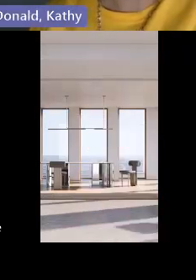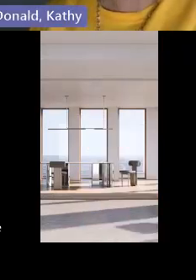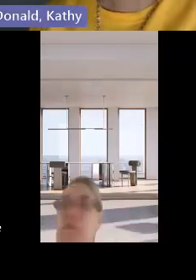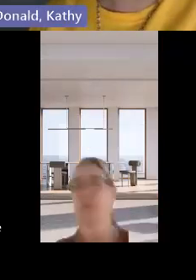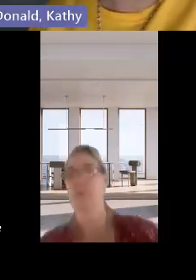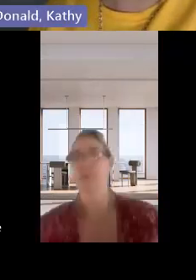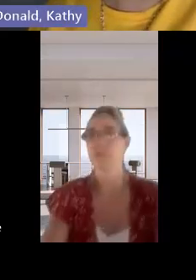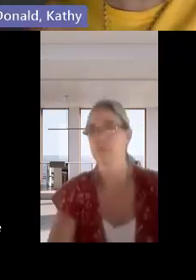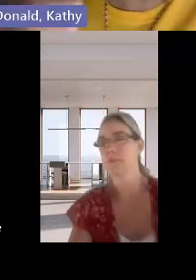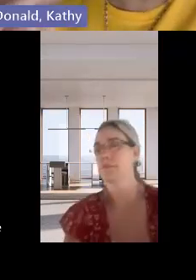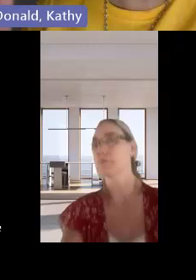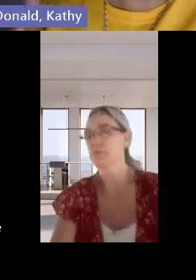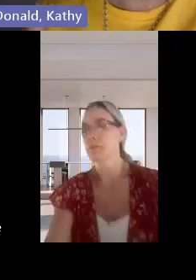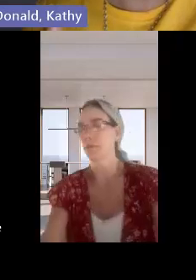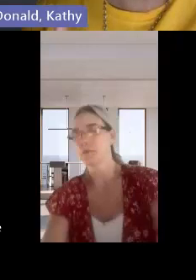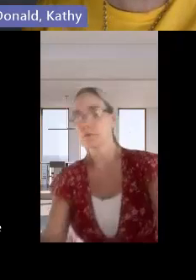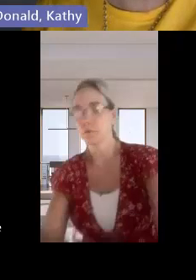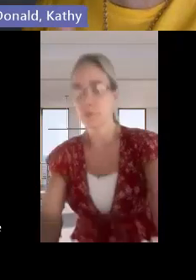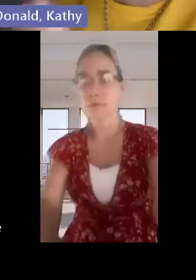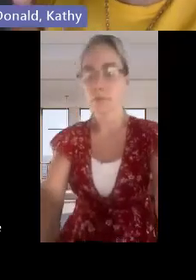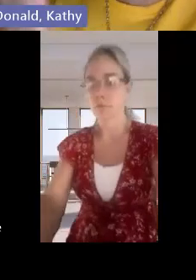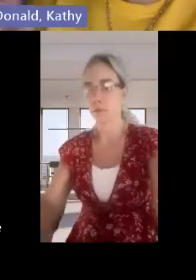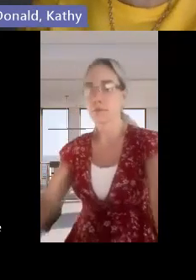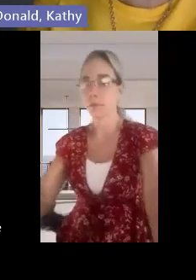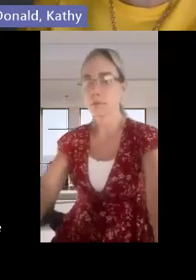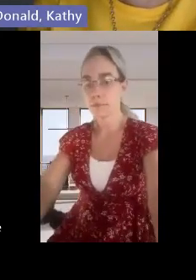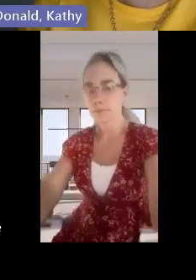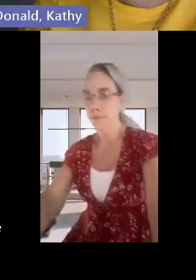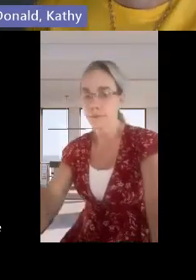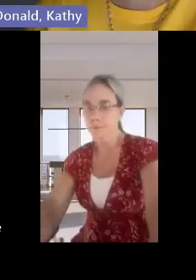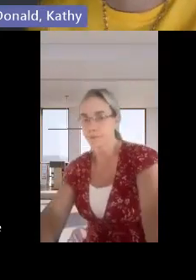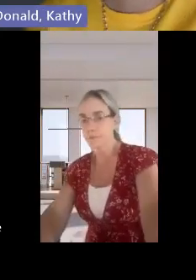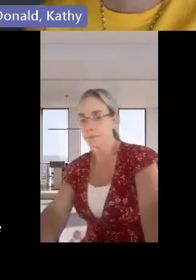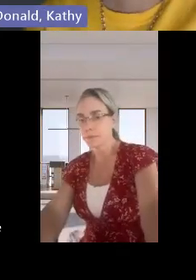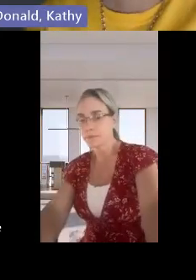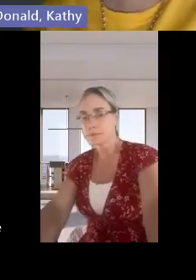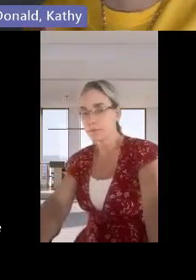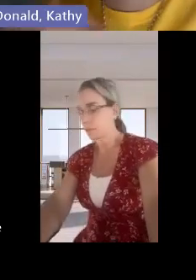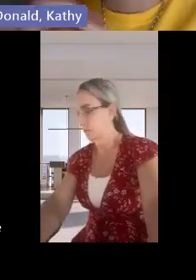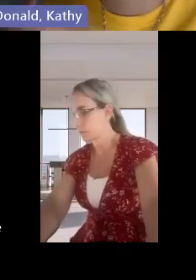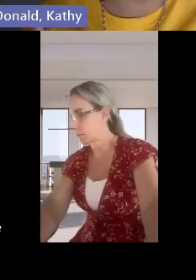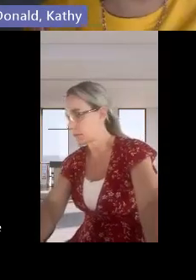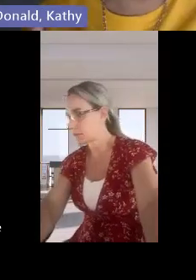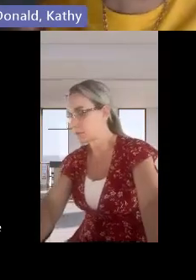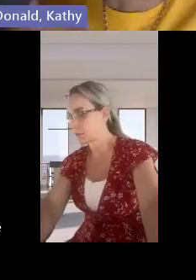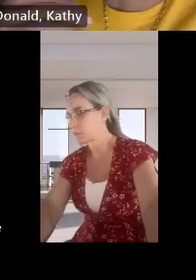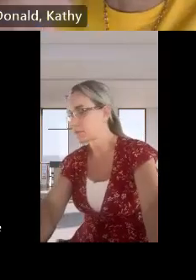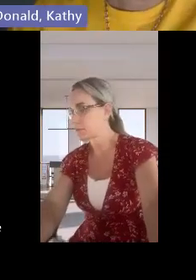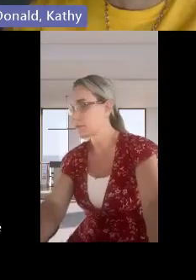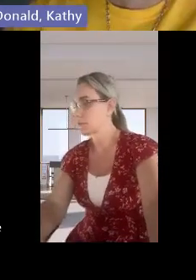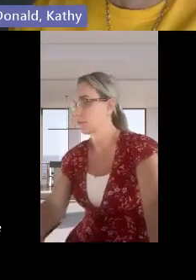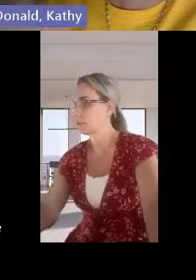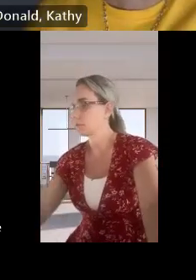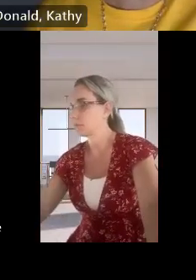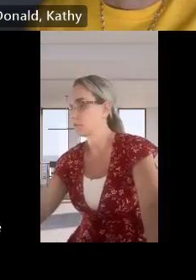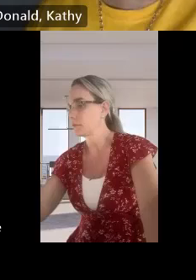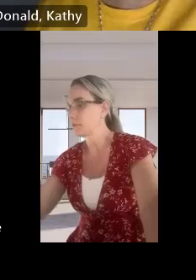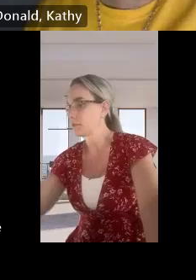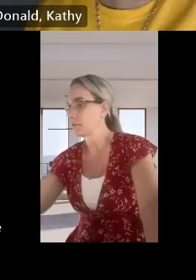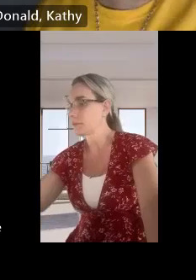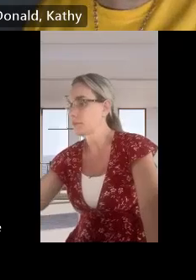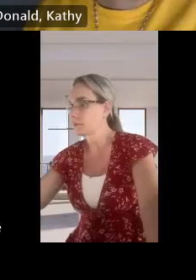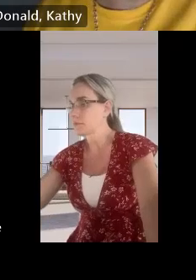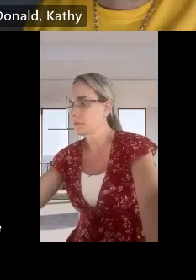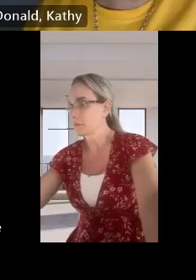don't understand it because he said that we're getting funding for that money. So I don't understand. We have to. So item three,